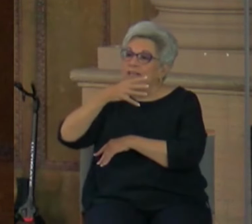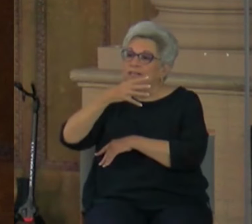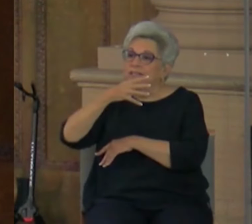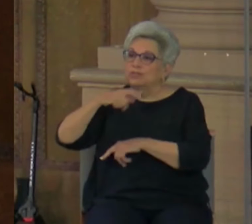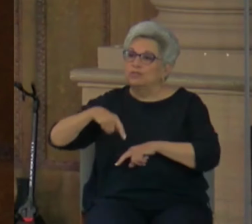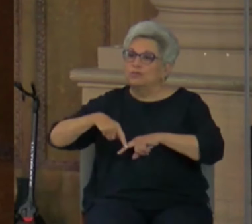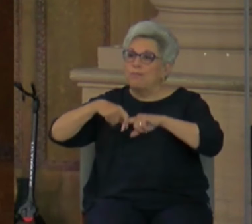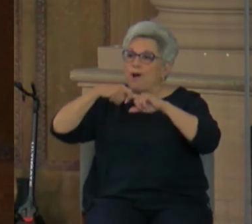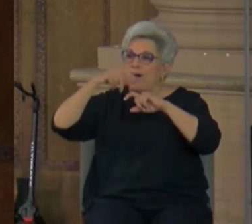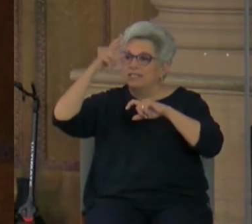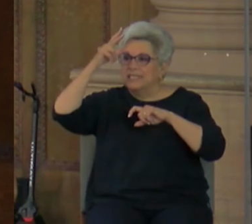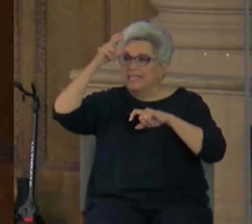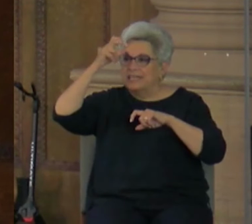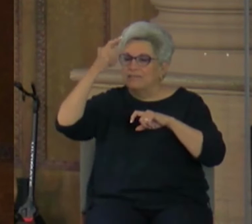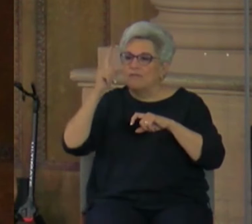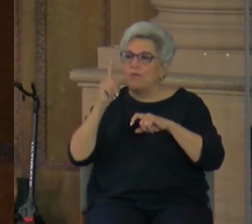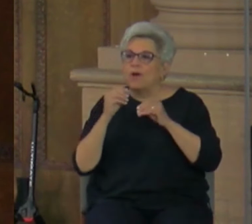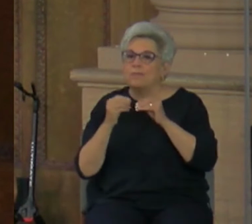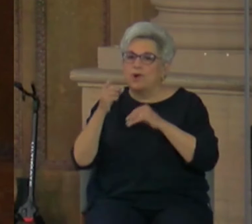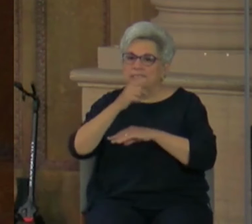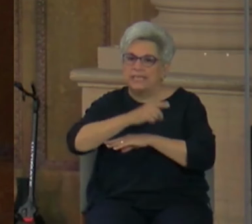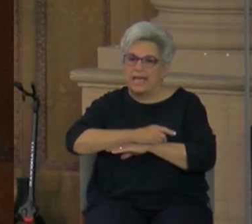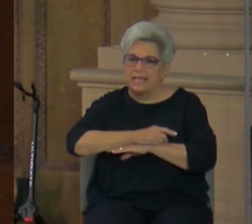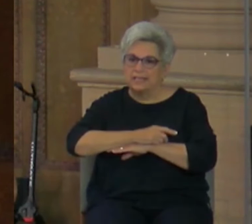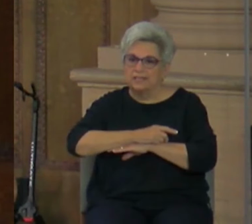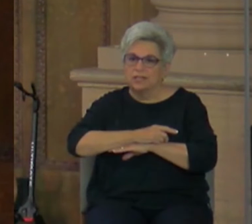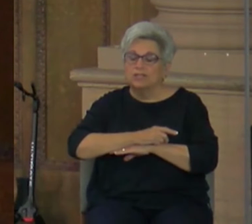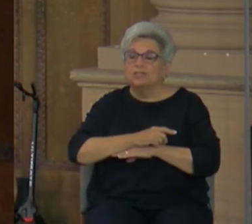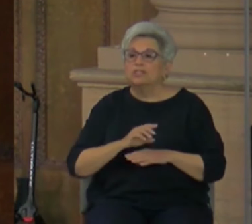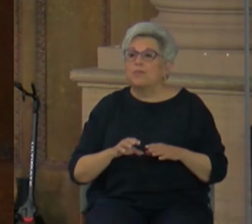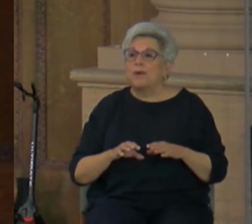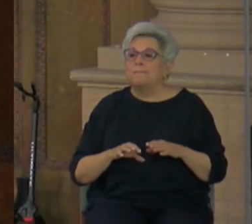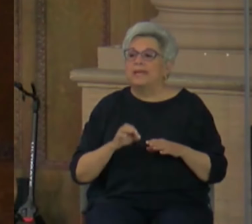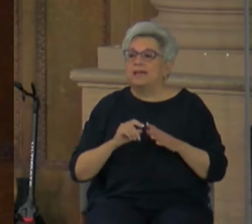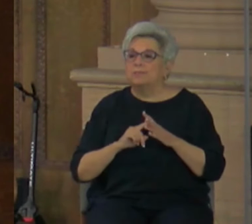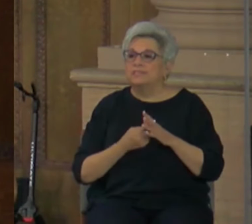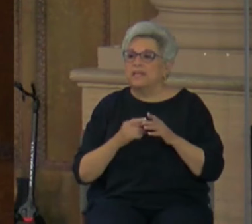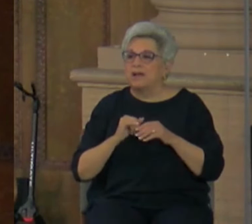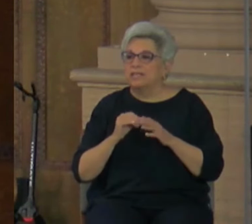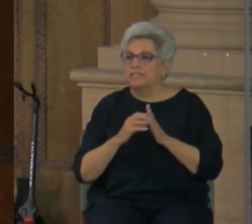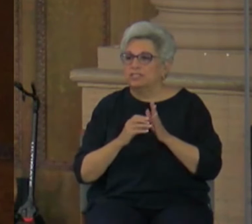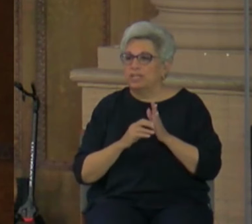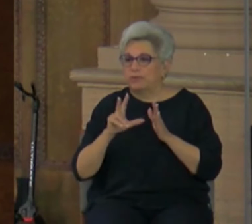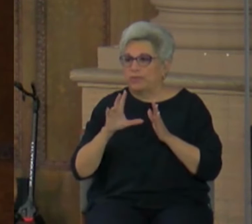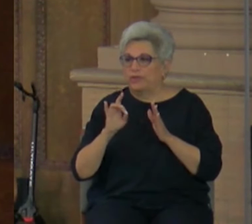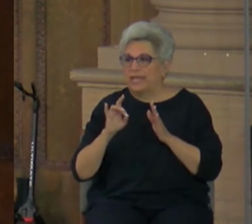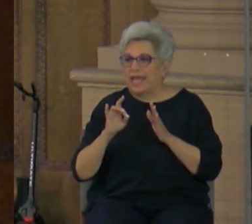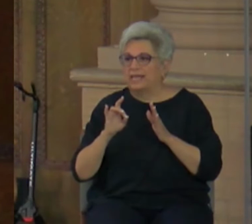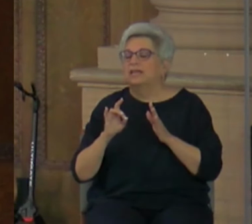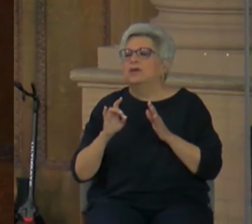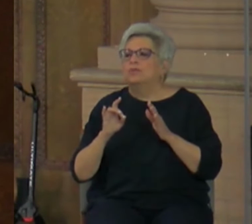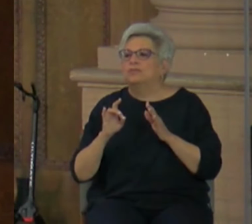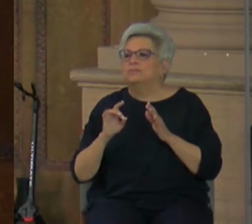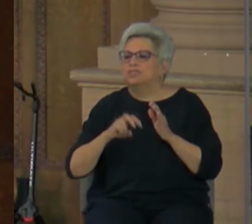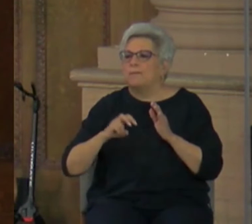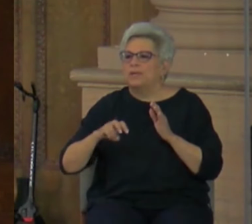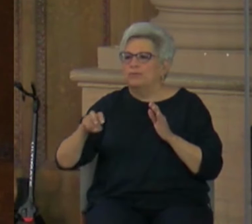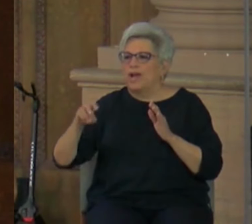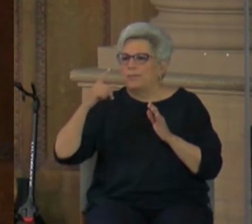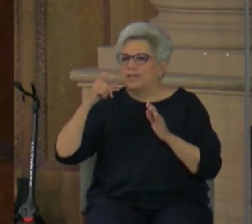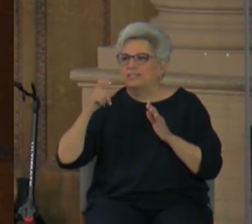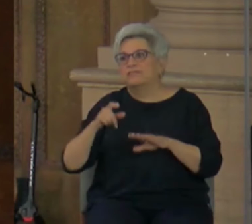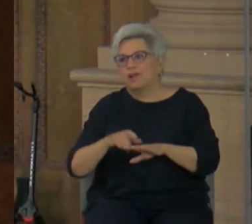day. And so we'll pick up in chapter 38, and there are definitely parts of this that we're skipping over just because of the length of all of it. But God is